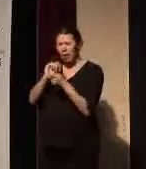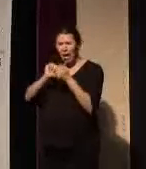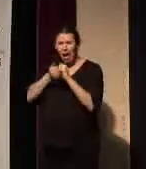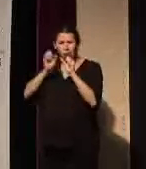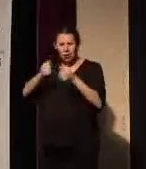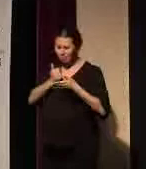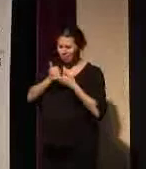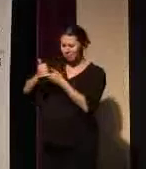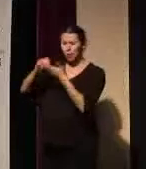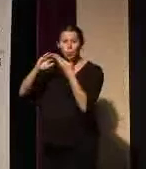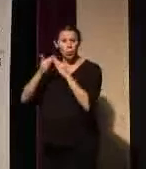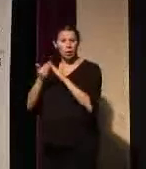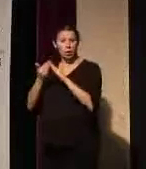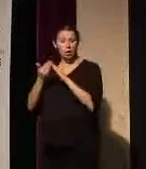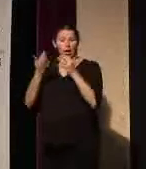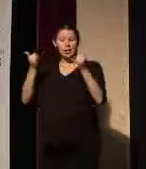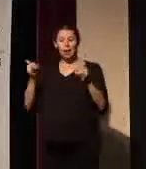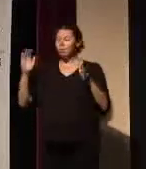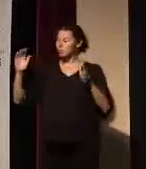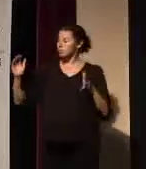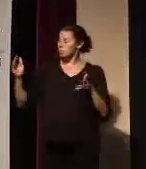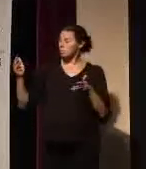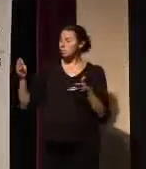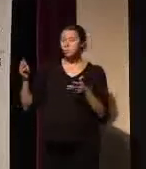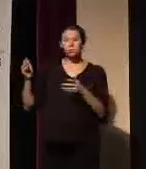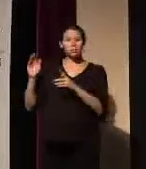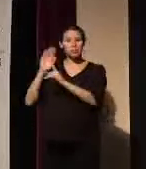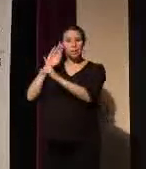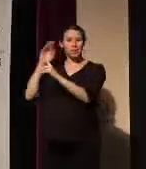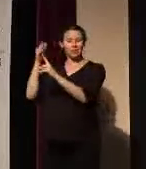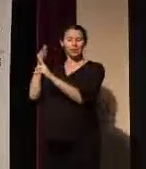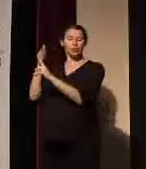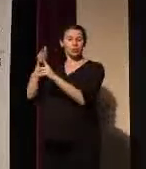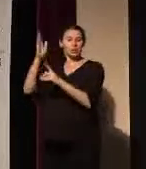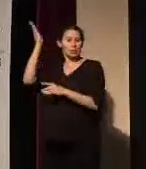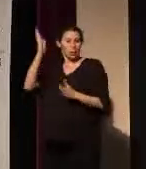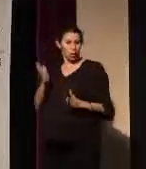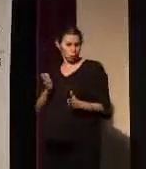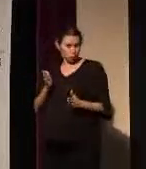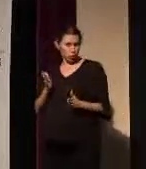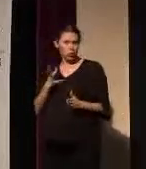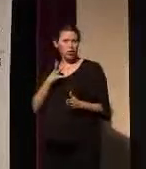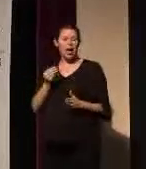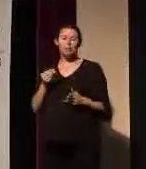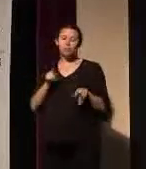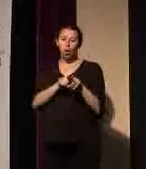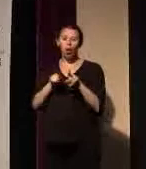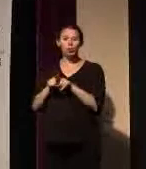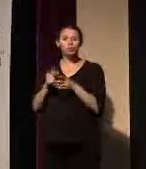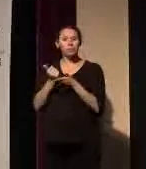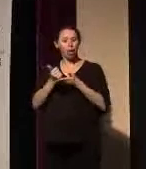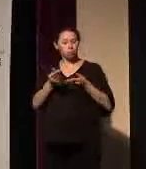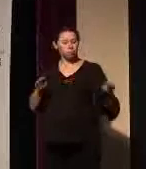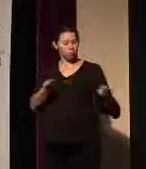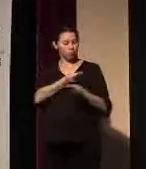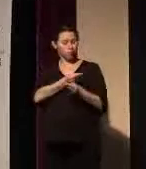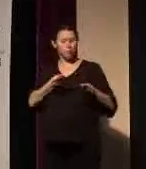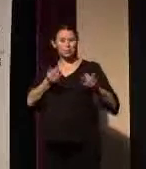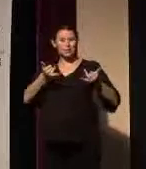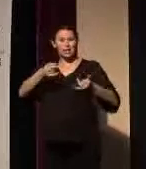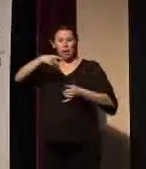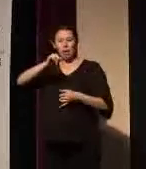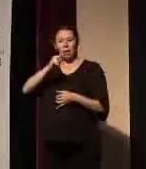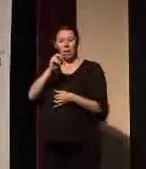introduce our featured speaker and the moderator for this evening's discussion. Lisa Bloom is a civil rights lawyer and the